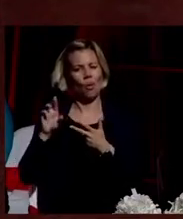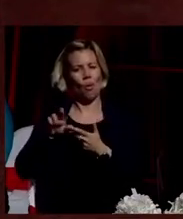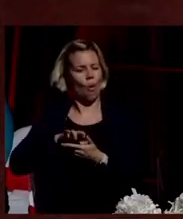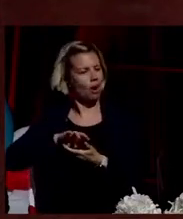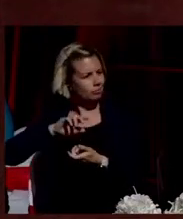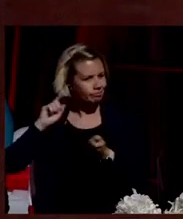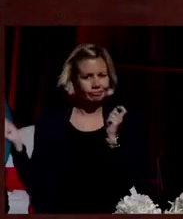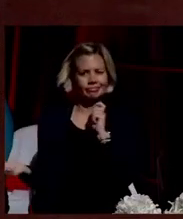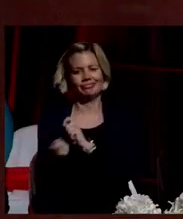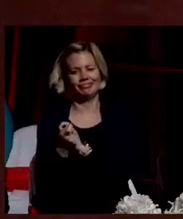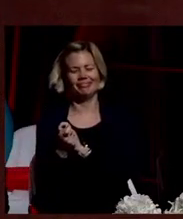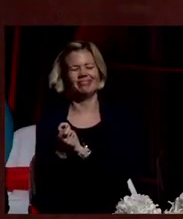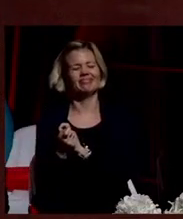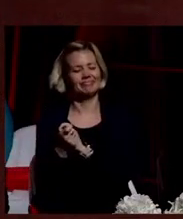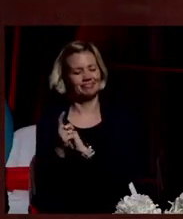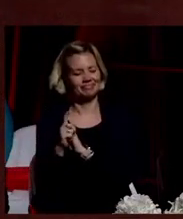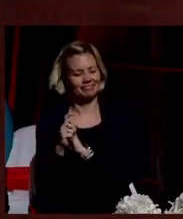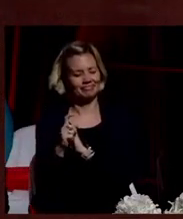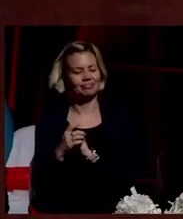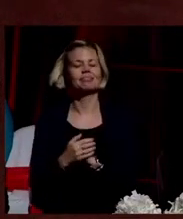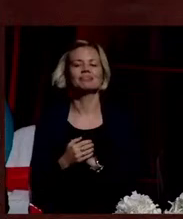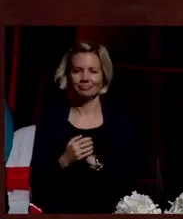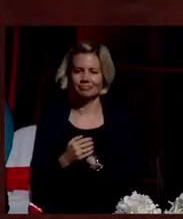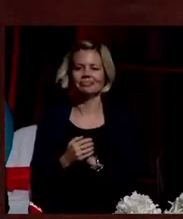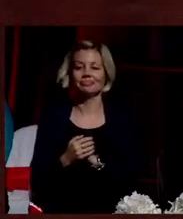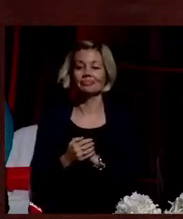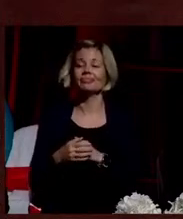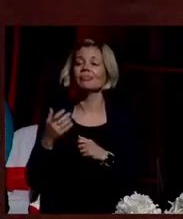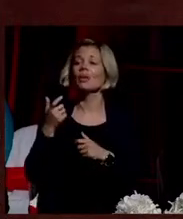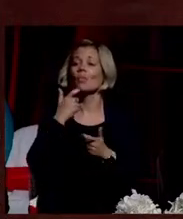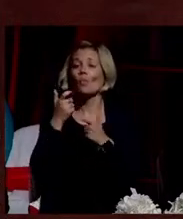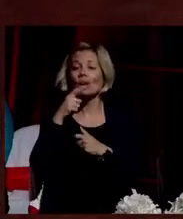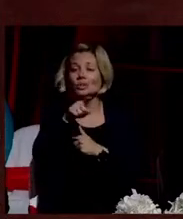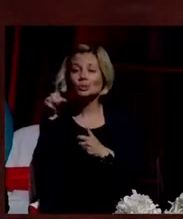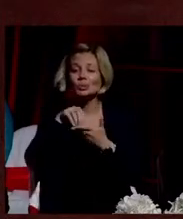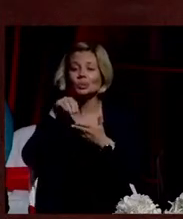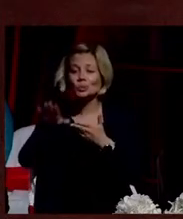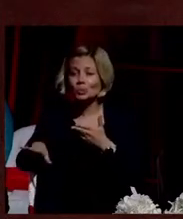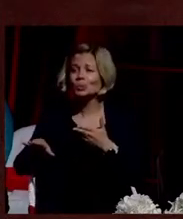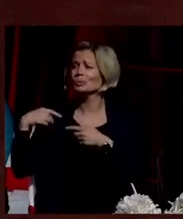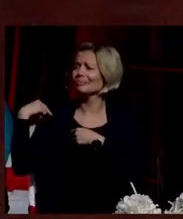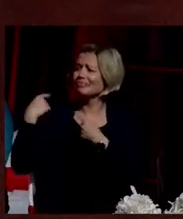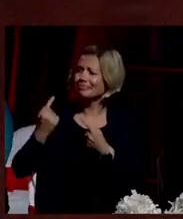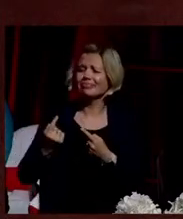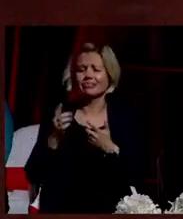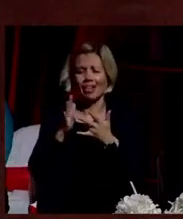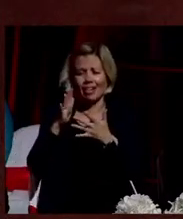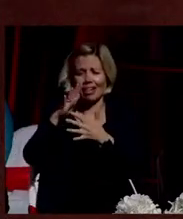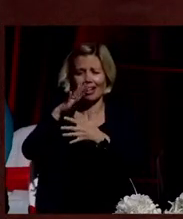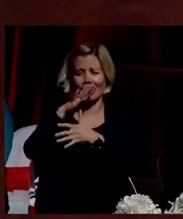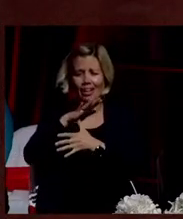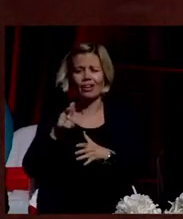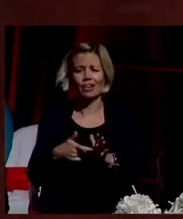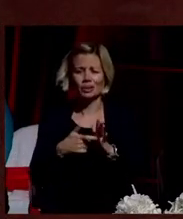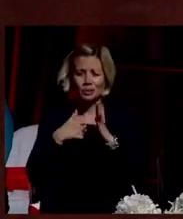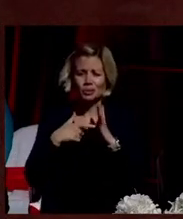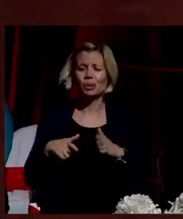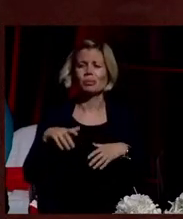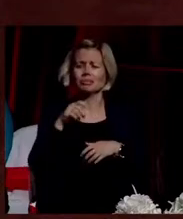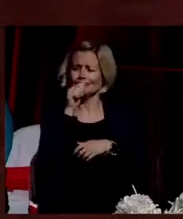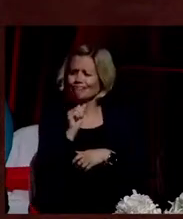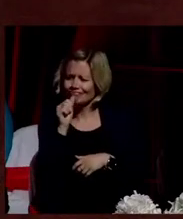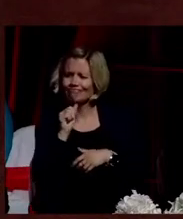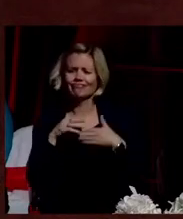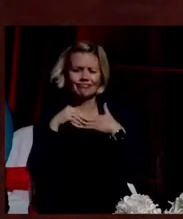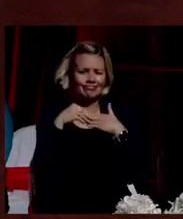Colts, watching you over the past 4 years, you've shown resilience, perseverance, flexibility, and hope. You have been the